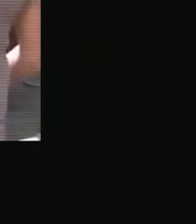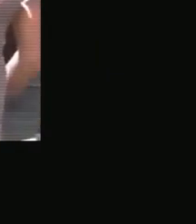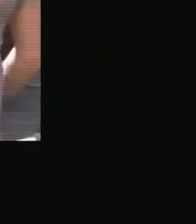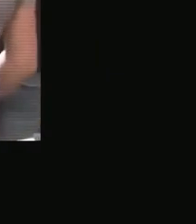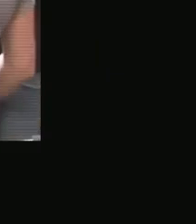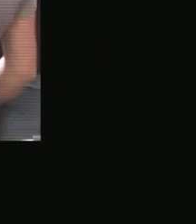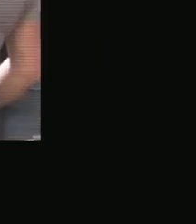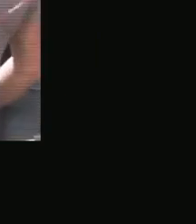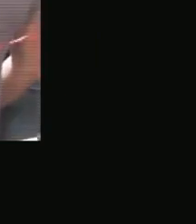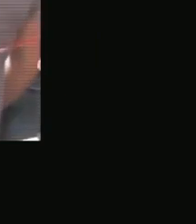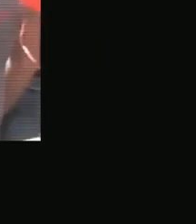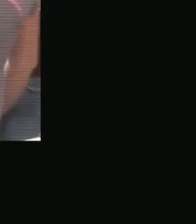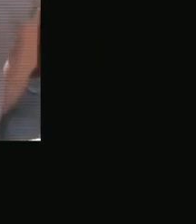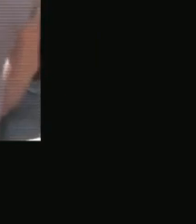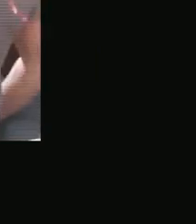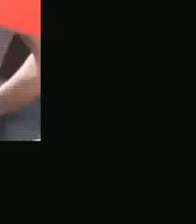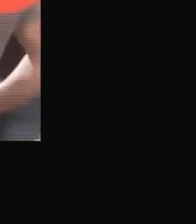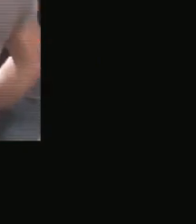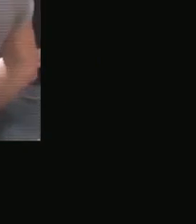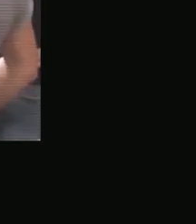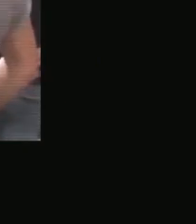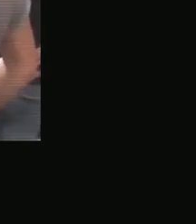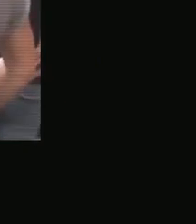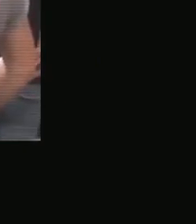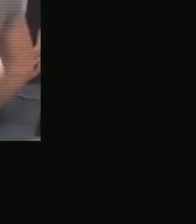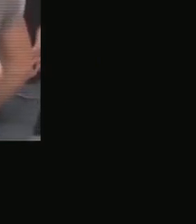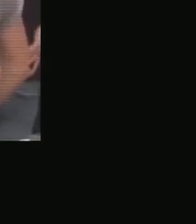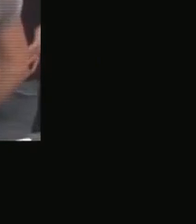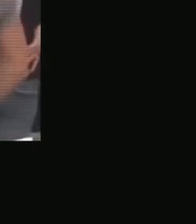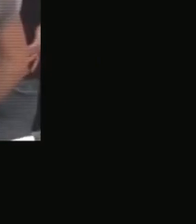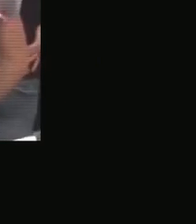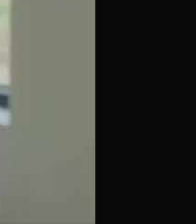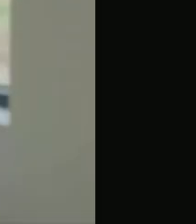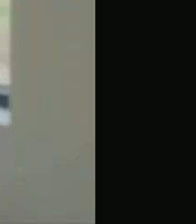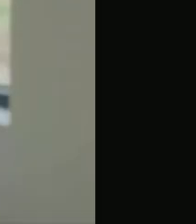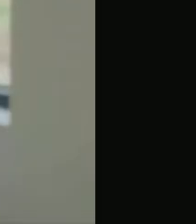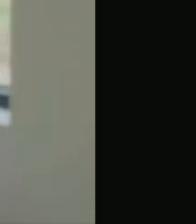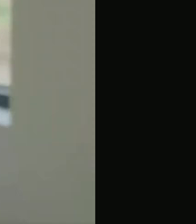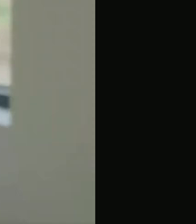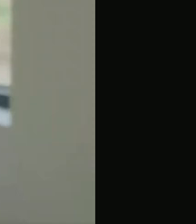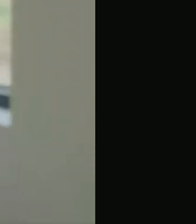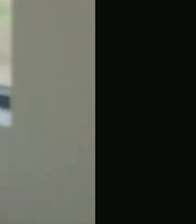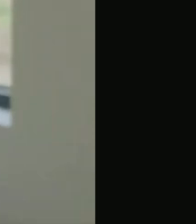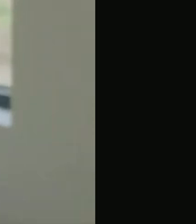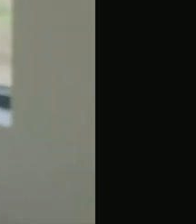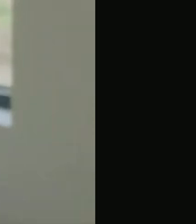what started off as something really small turned into something really, really ugly. And then some